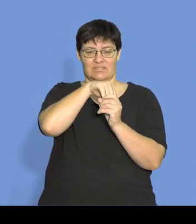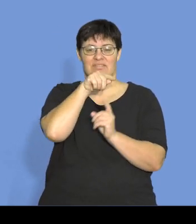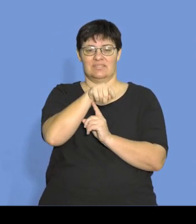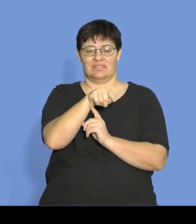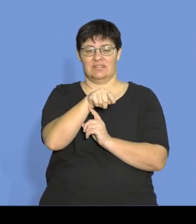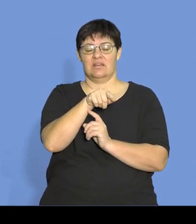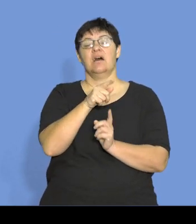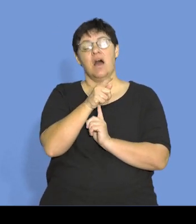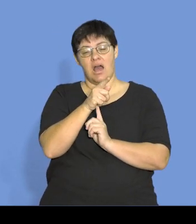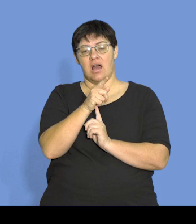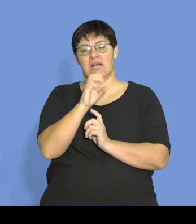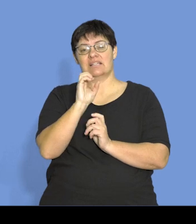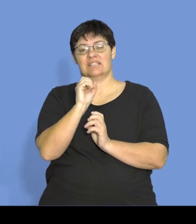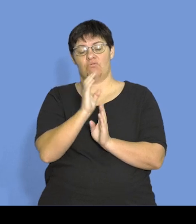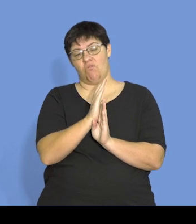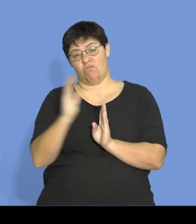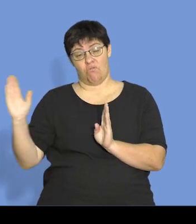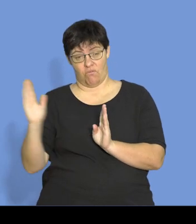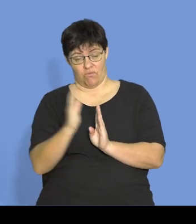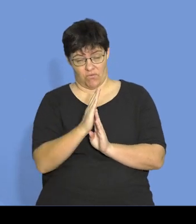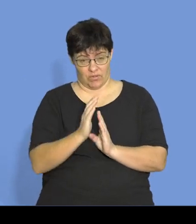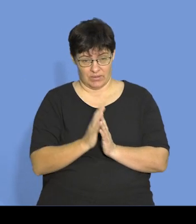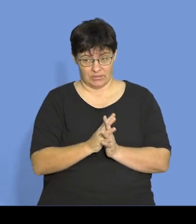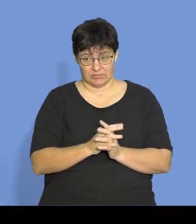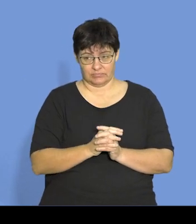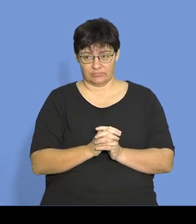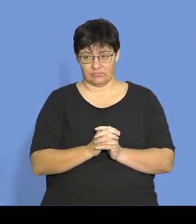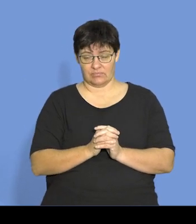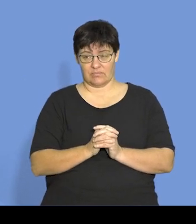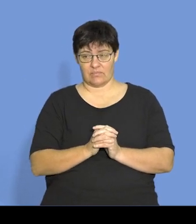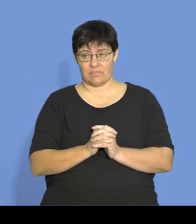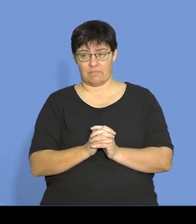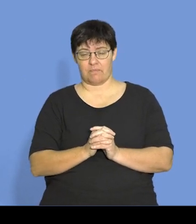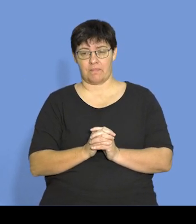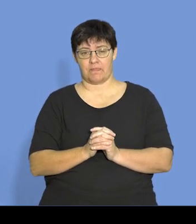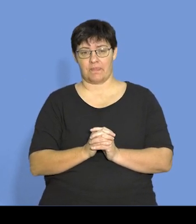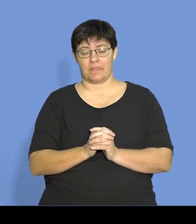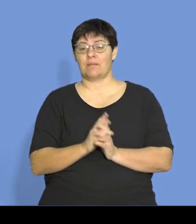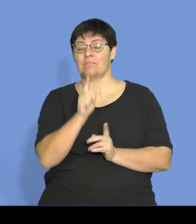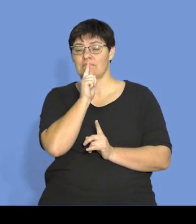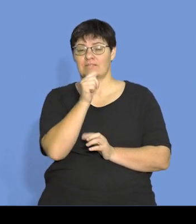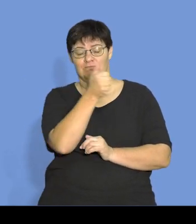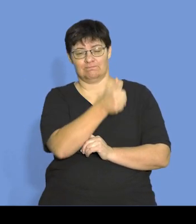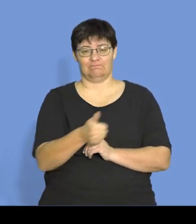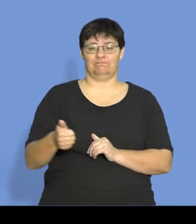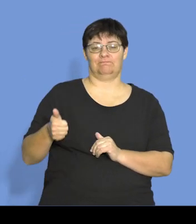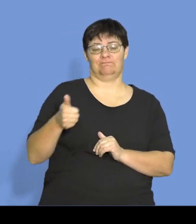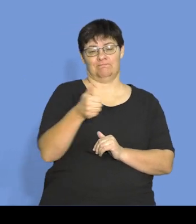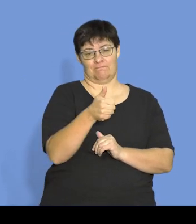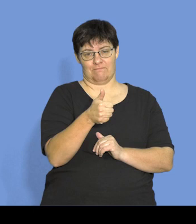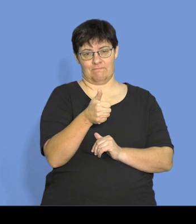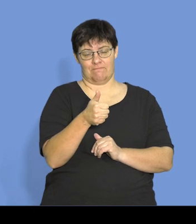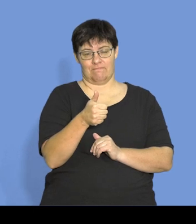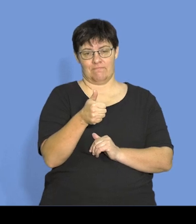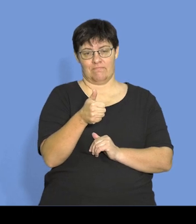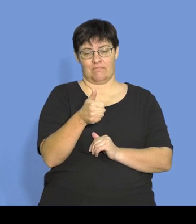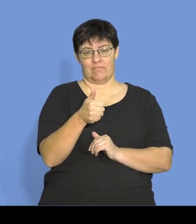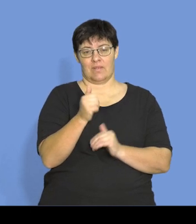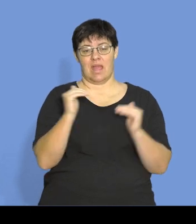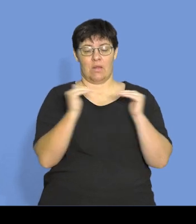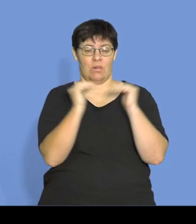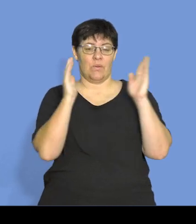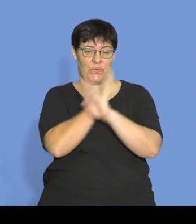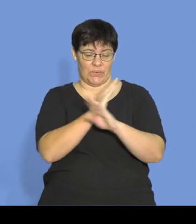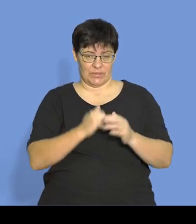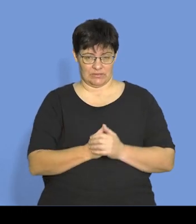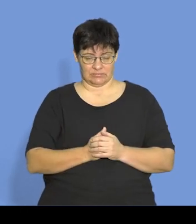say equal to or greater than. You start with the greater than because that's the main inequality that we have